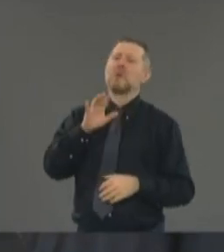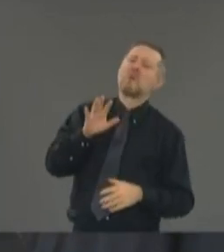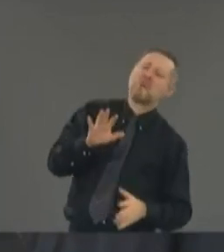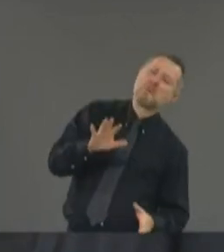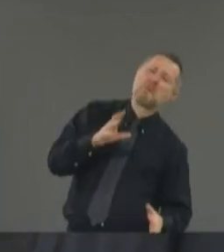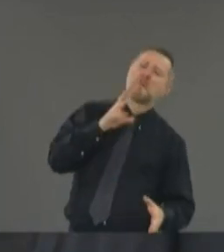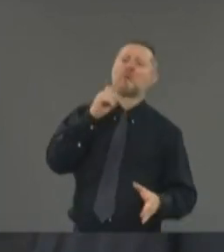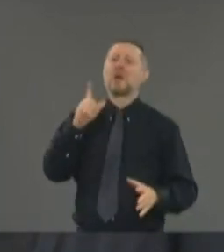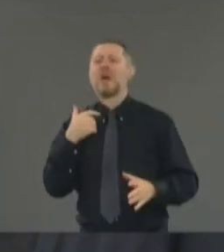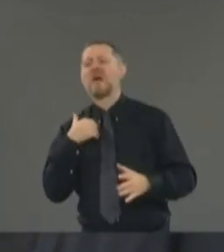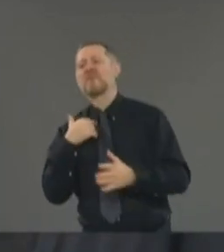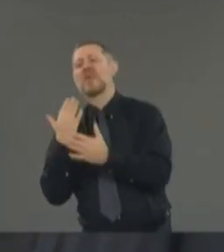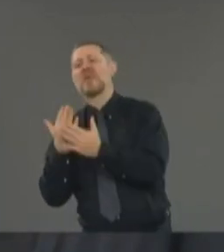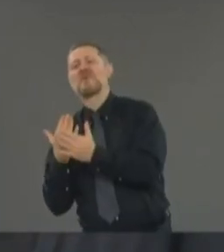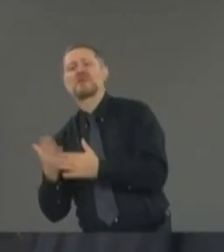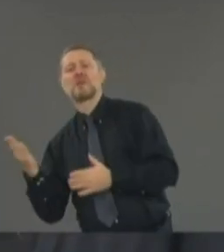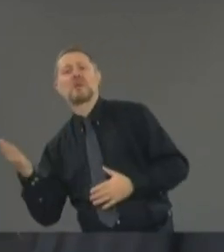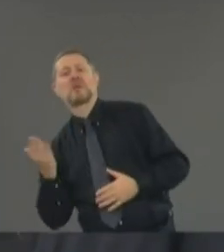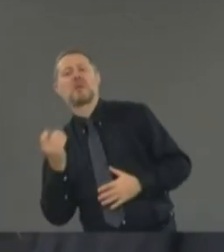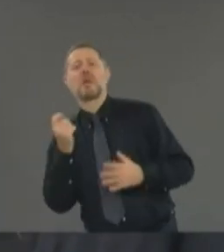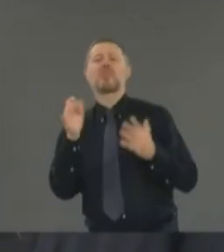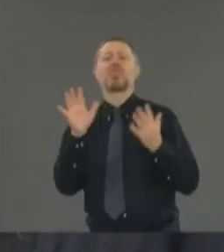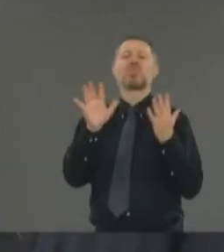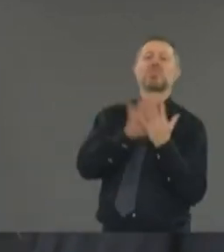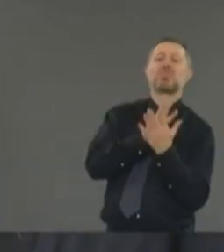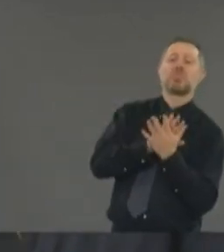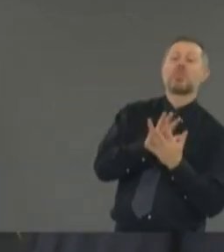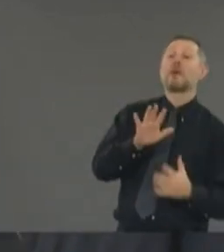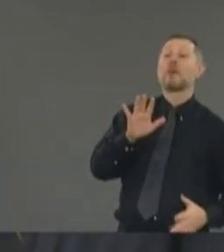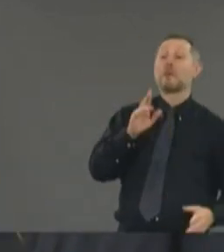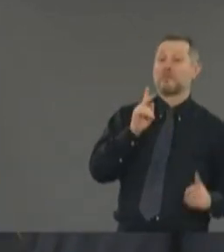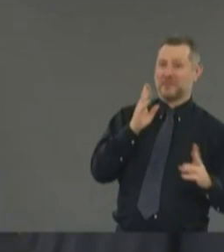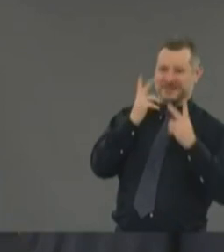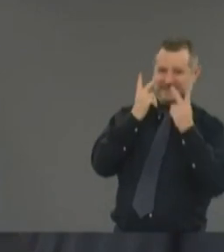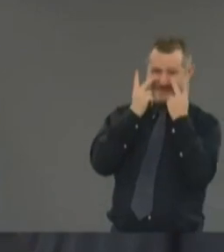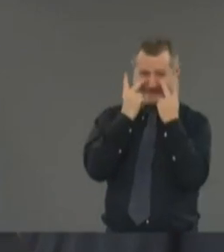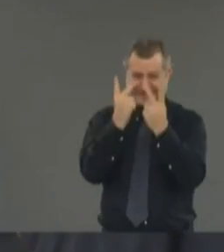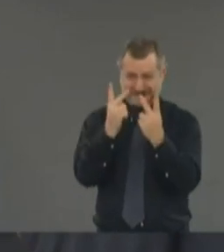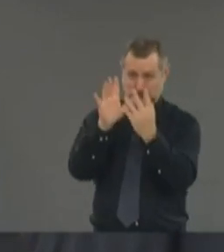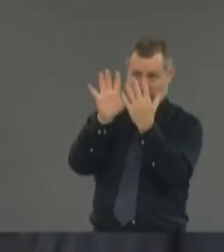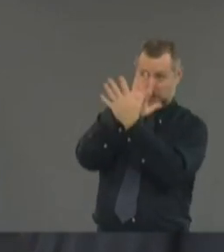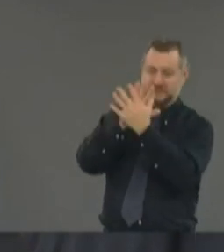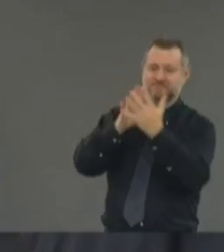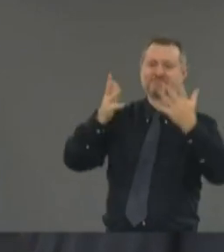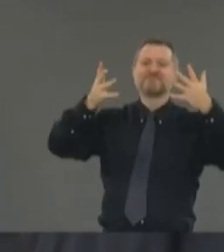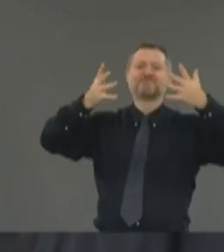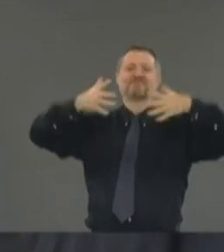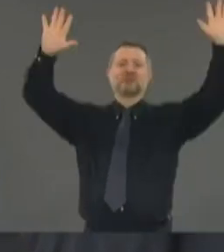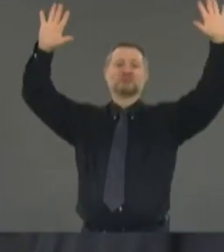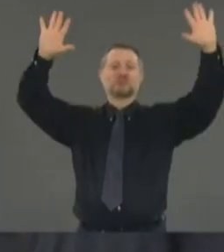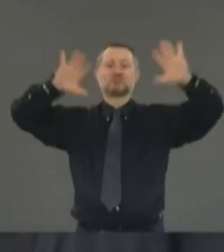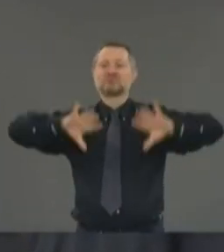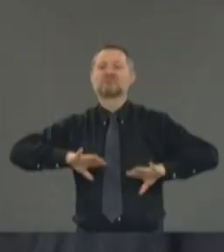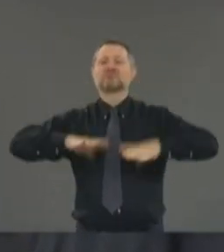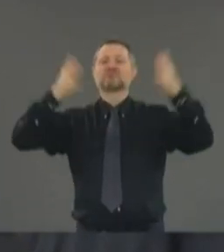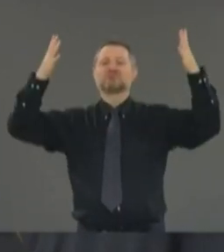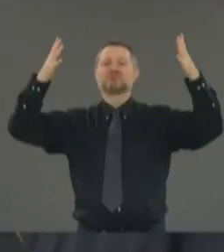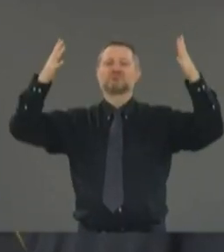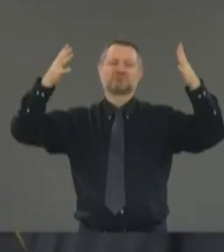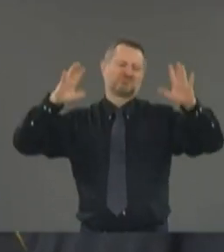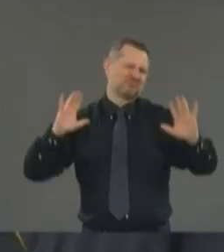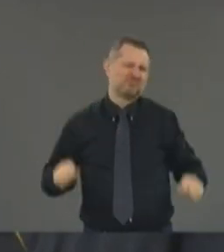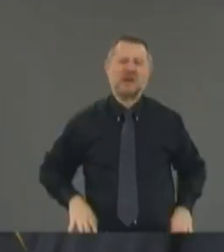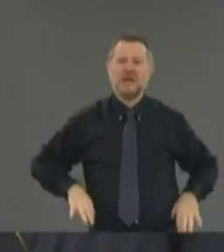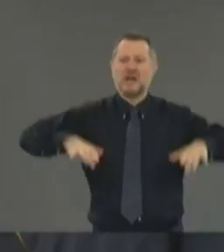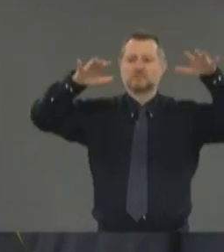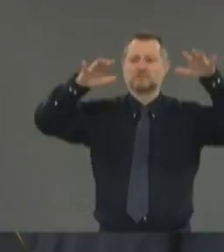evidence that suggests something else. You know, people don't want vagary. People are upset. They're angry. They're frustrated. Give me